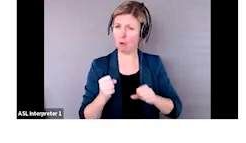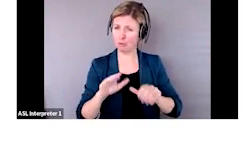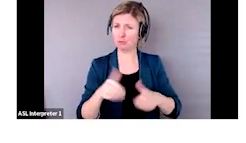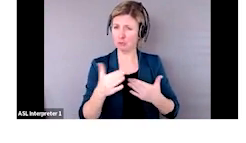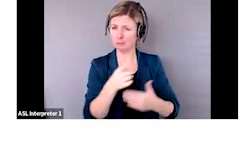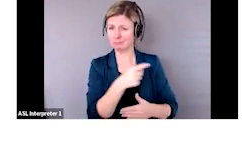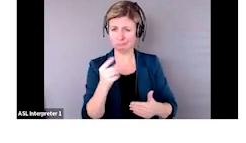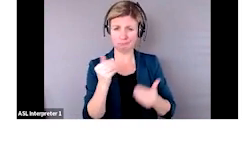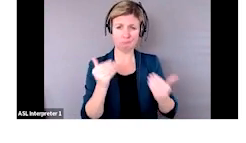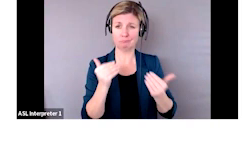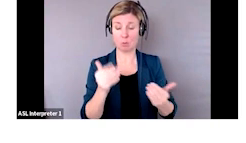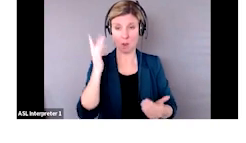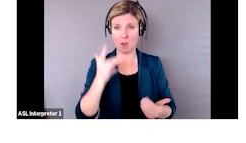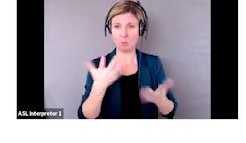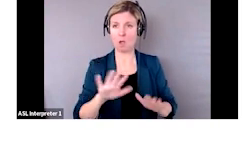causes headaches that you don't need.